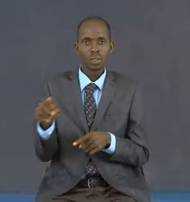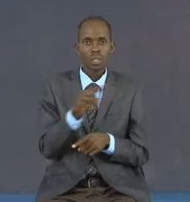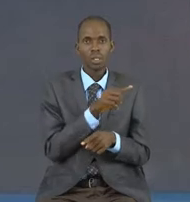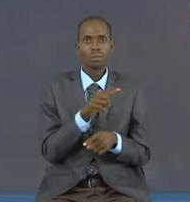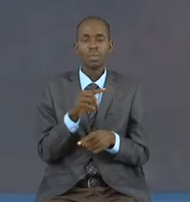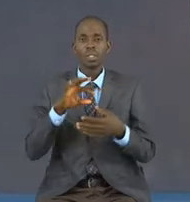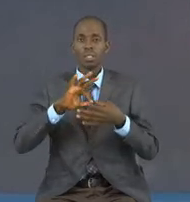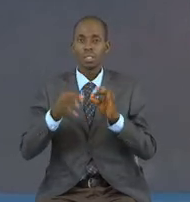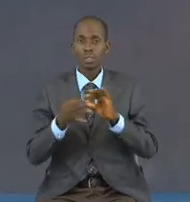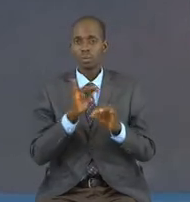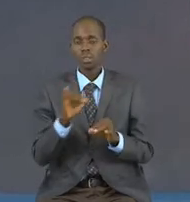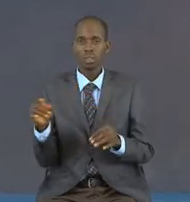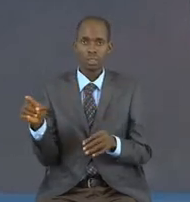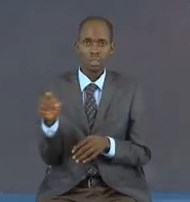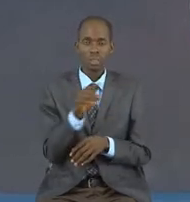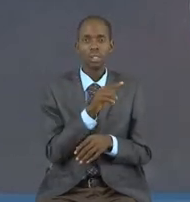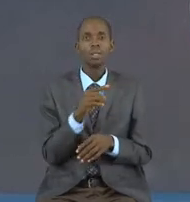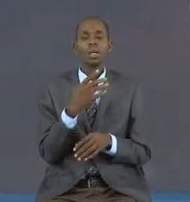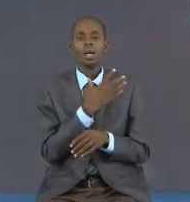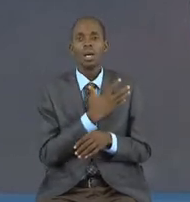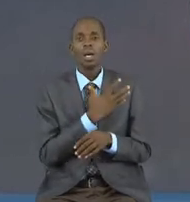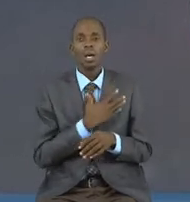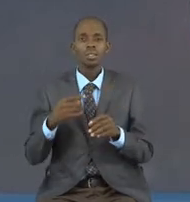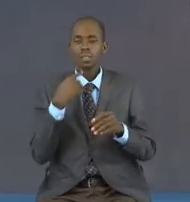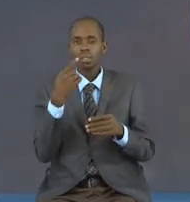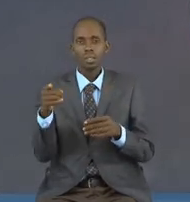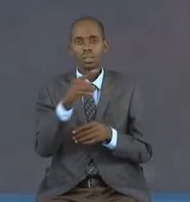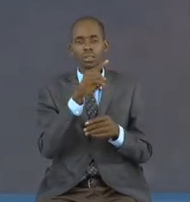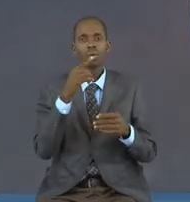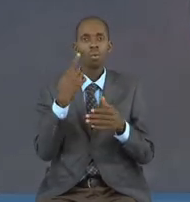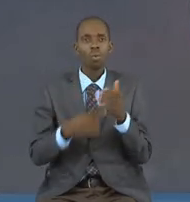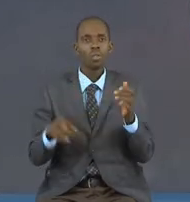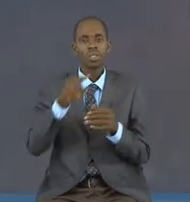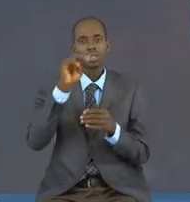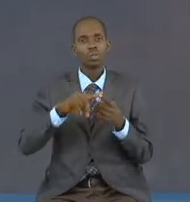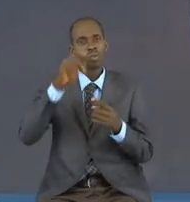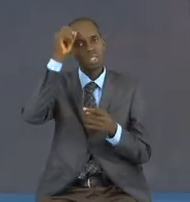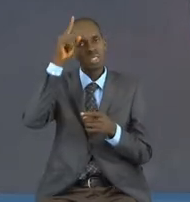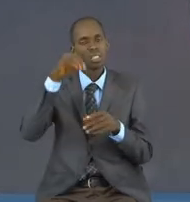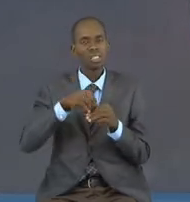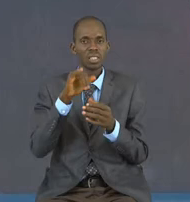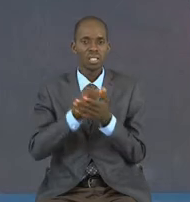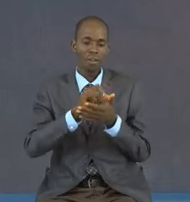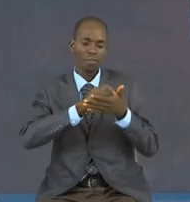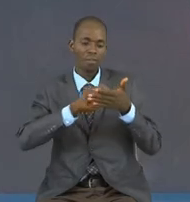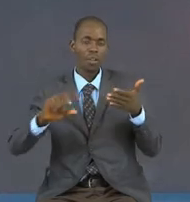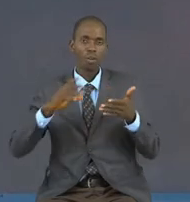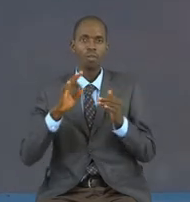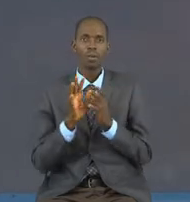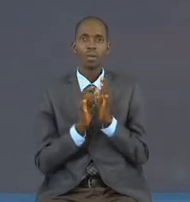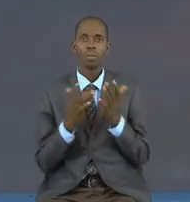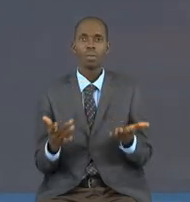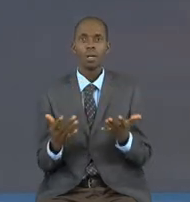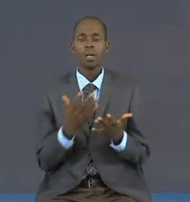them what they ought to understand in that verse of scripture, and proving